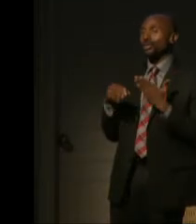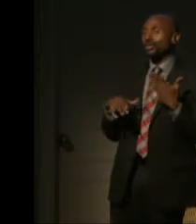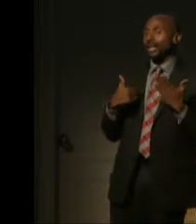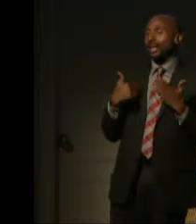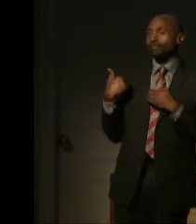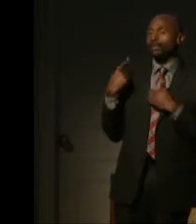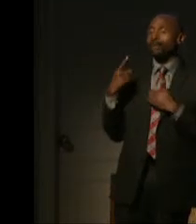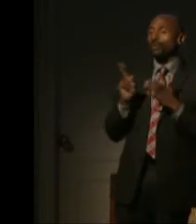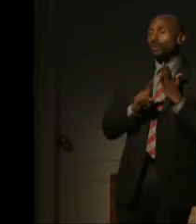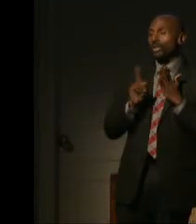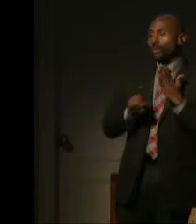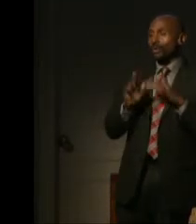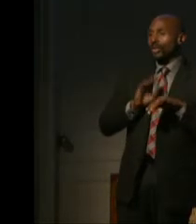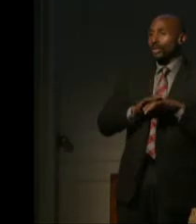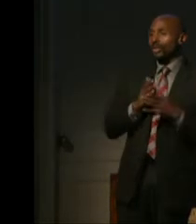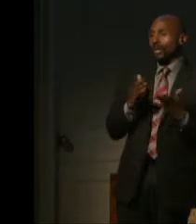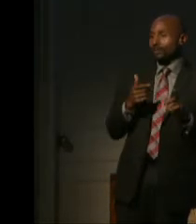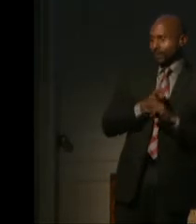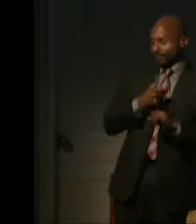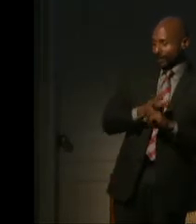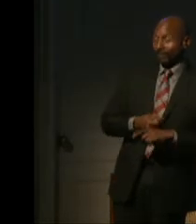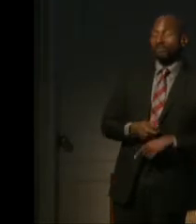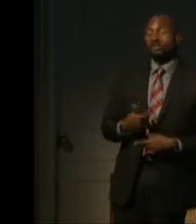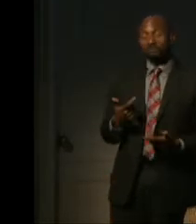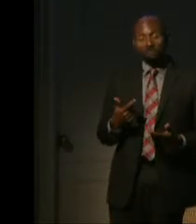on objects themselves.